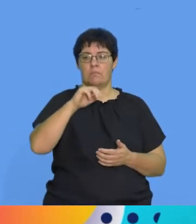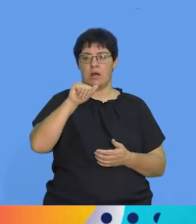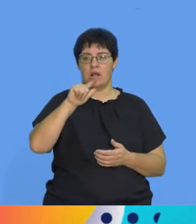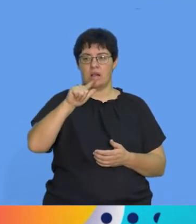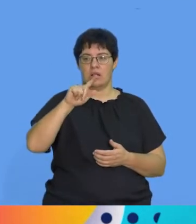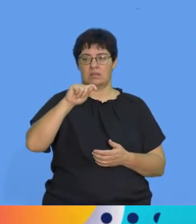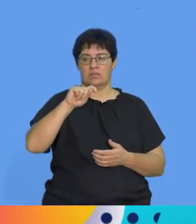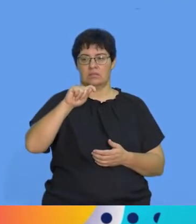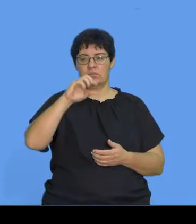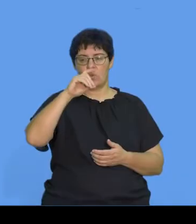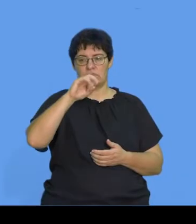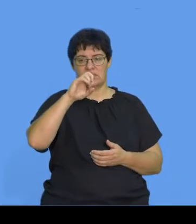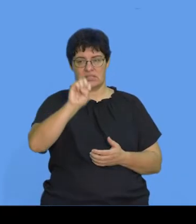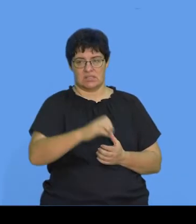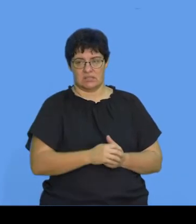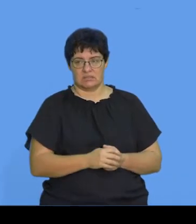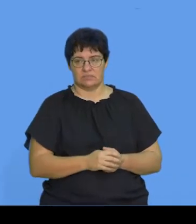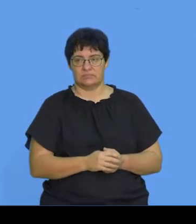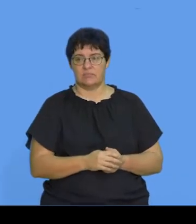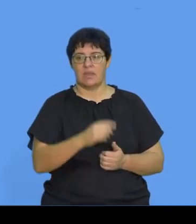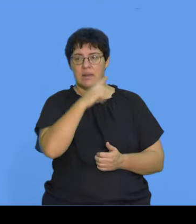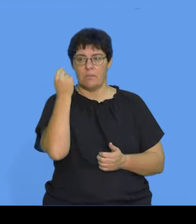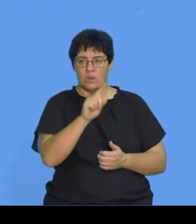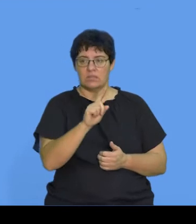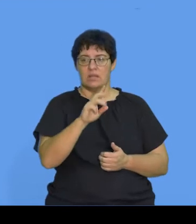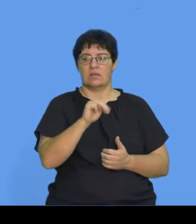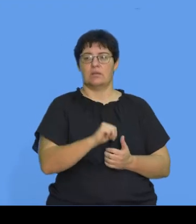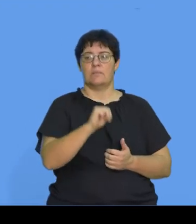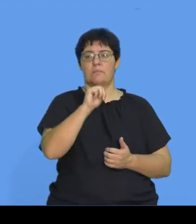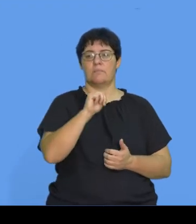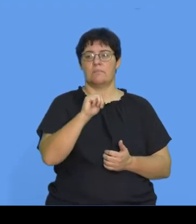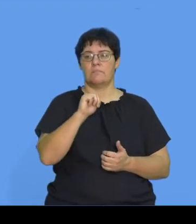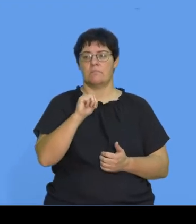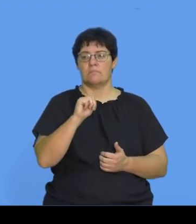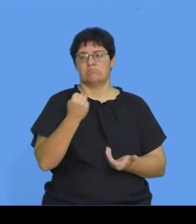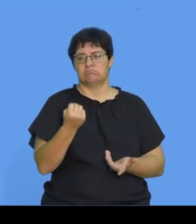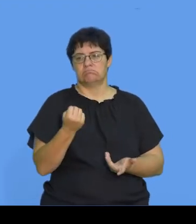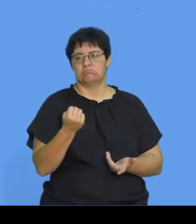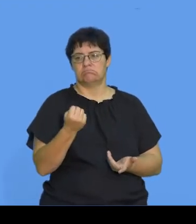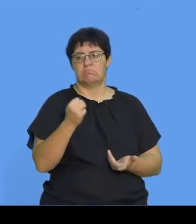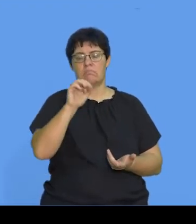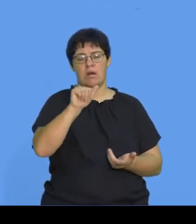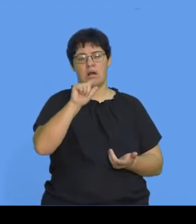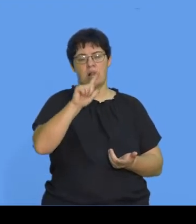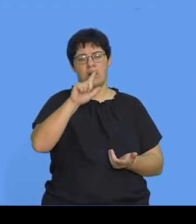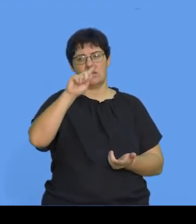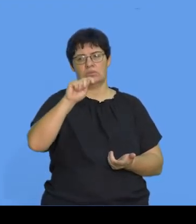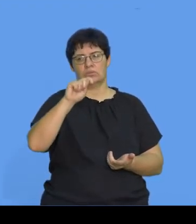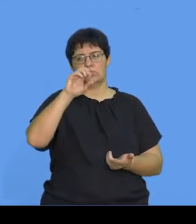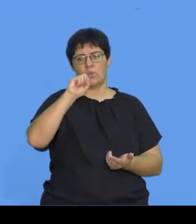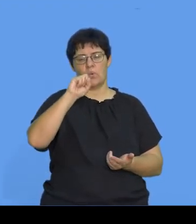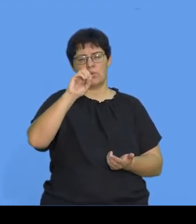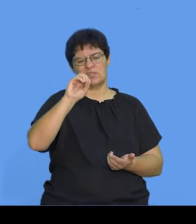maltose. Okay, there we go. It's called maltose. And I try to put a picture up here